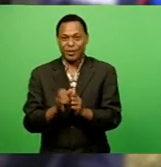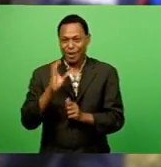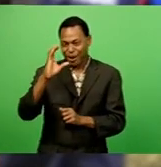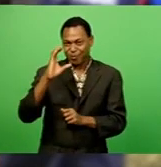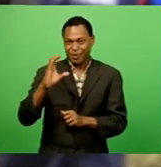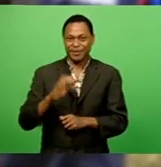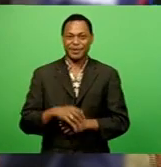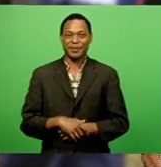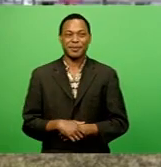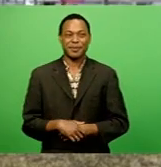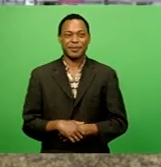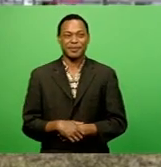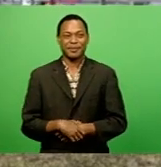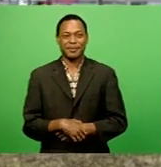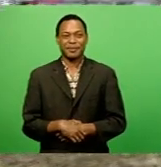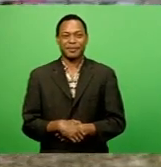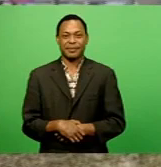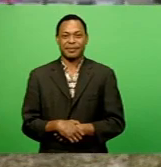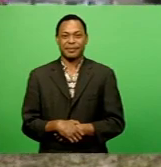reports.